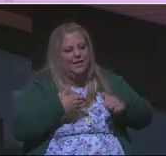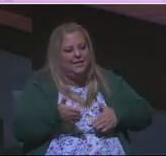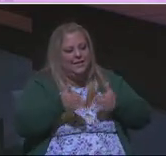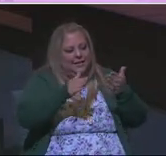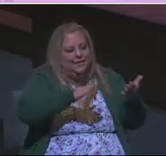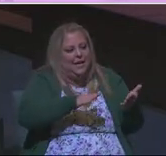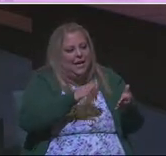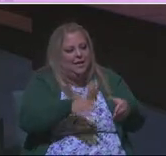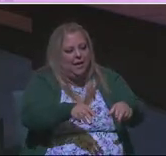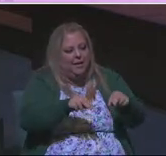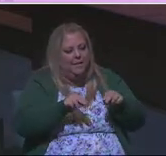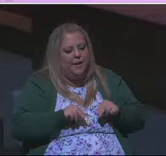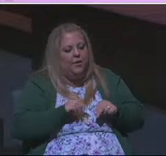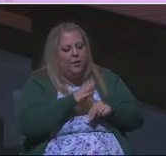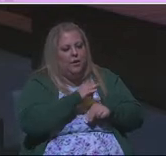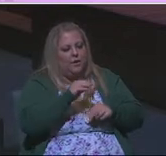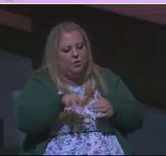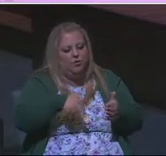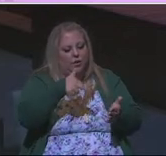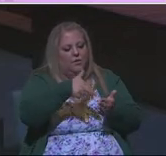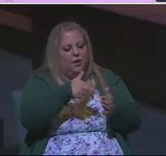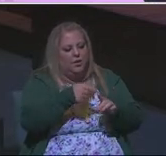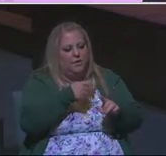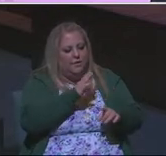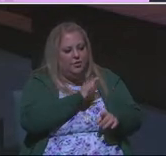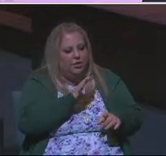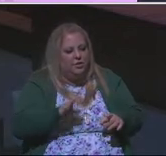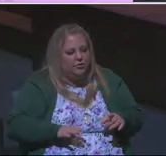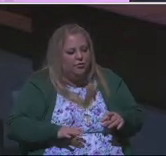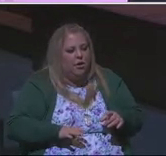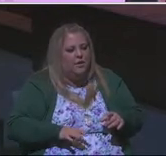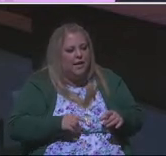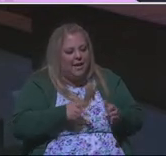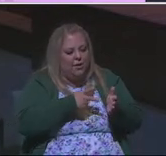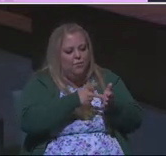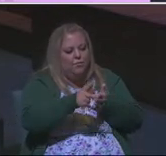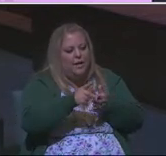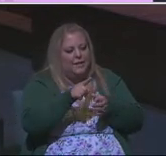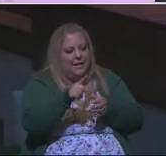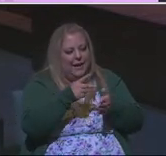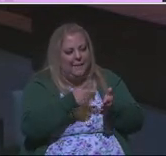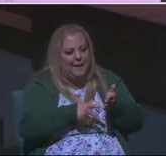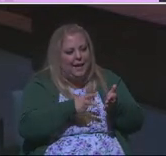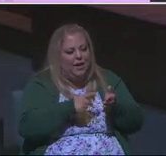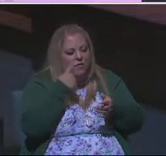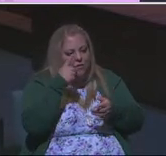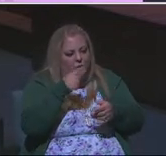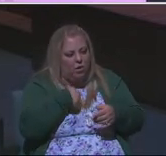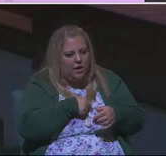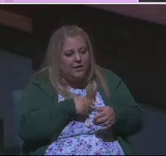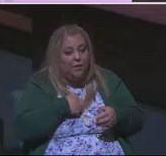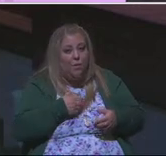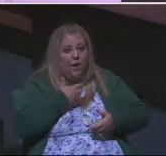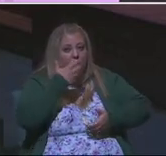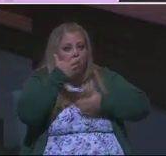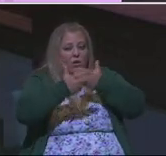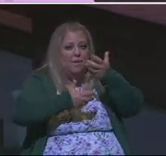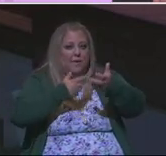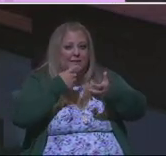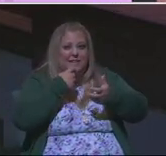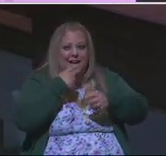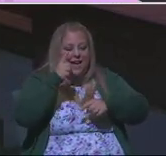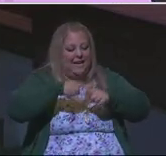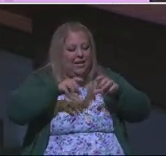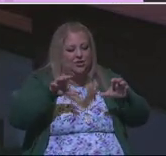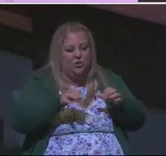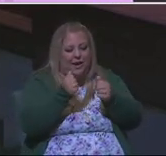and the burial and the resurrection of Jesus Christ and the price that he paid for us. And when we call upon him and say, God, I can't do anything on